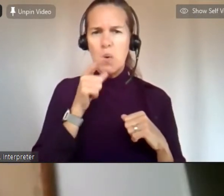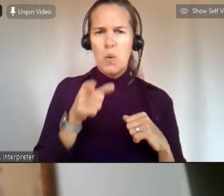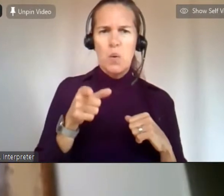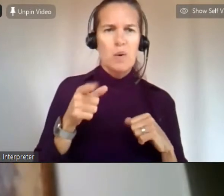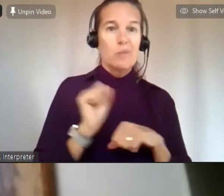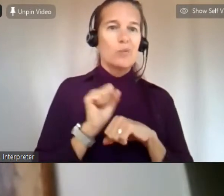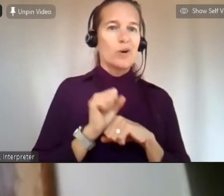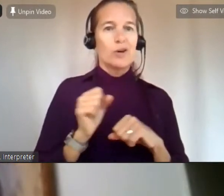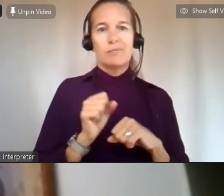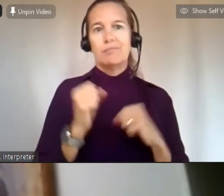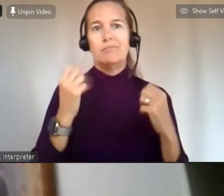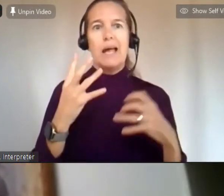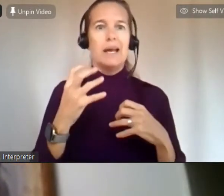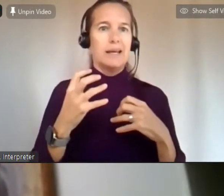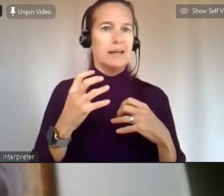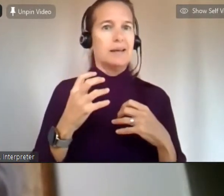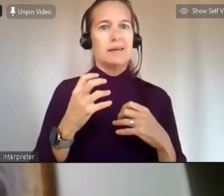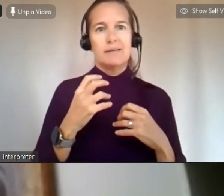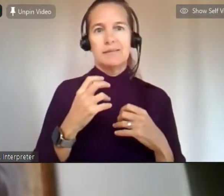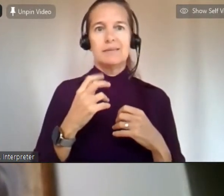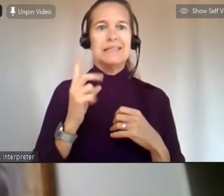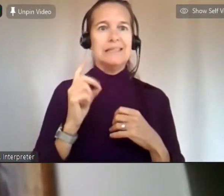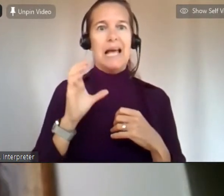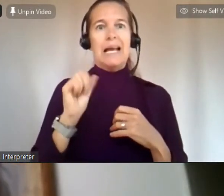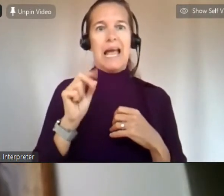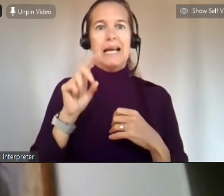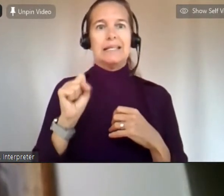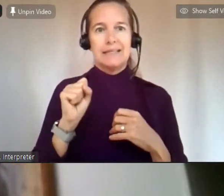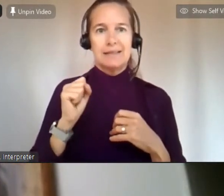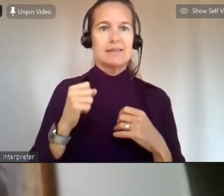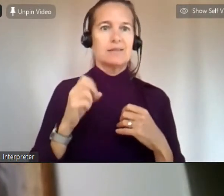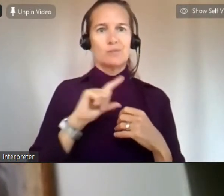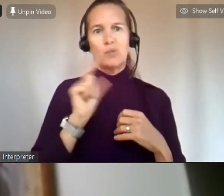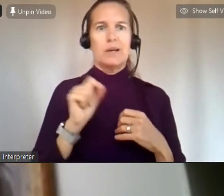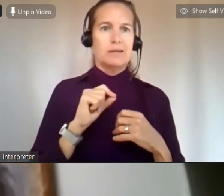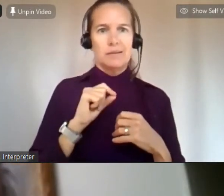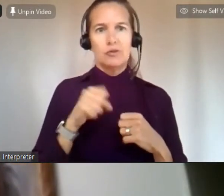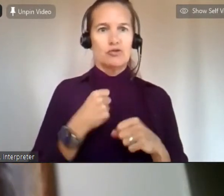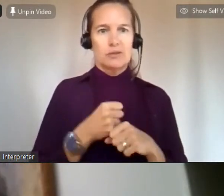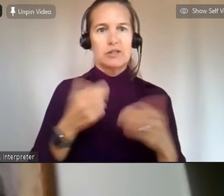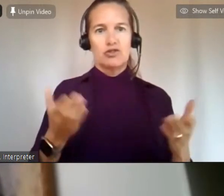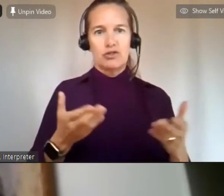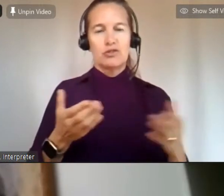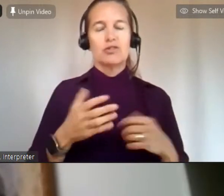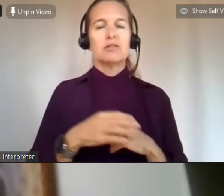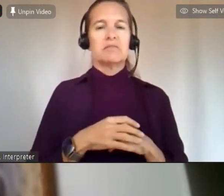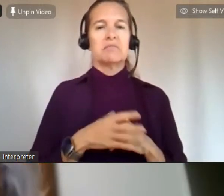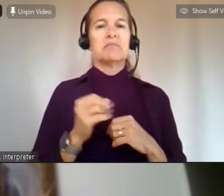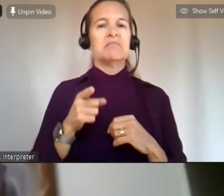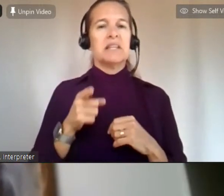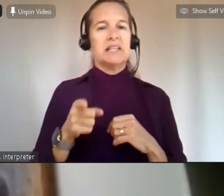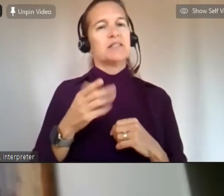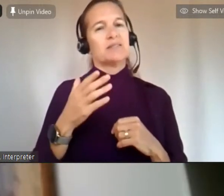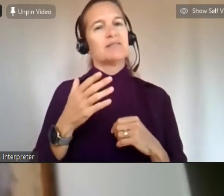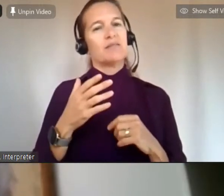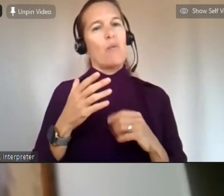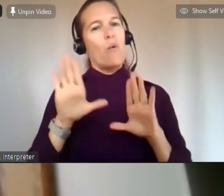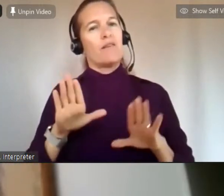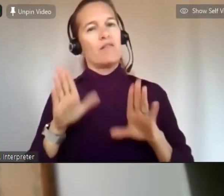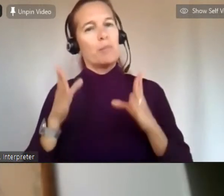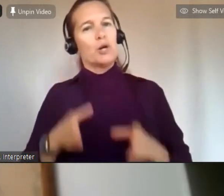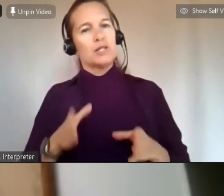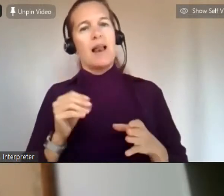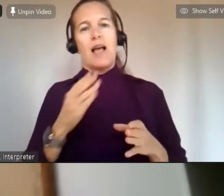for decades, and he is well-established, well-known, and is a wonderful person, along with being a good doctor,